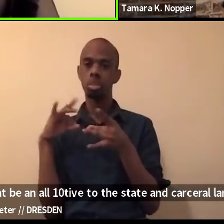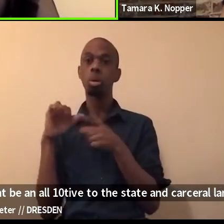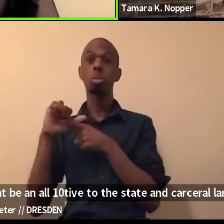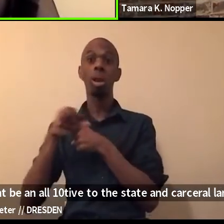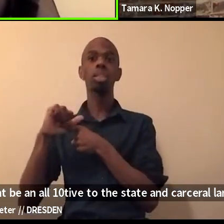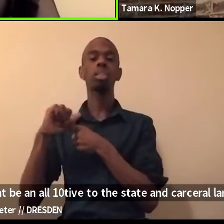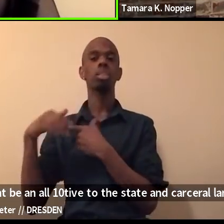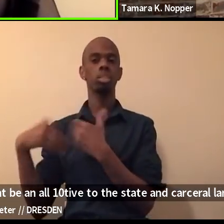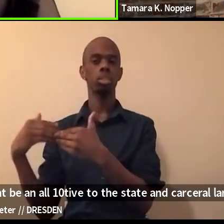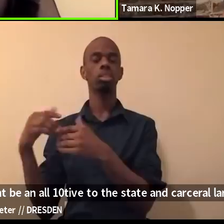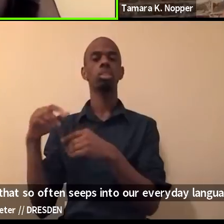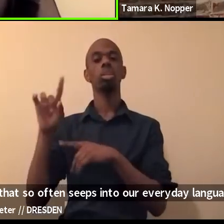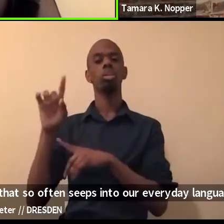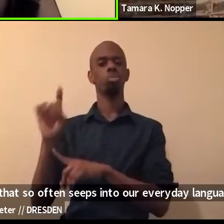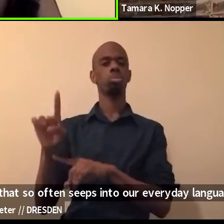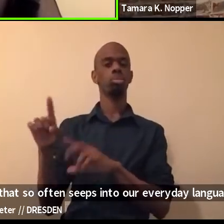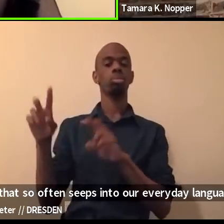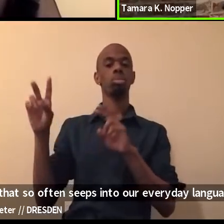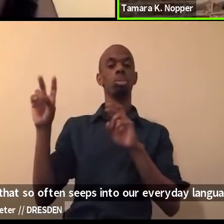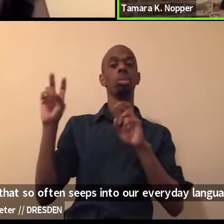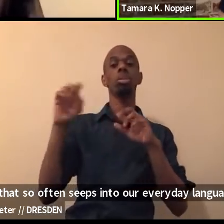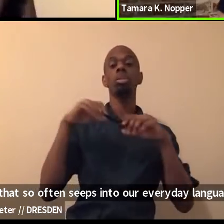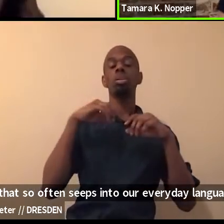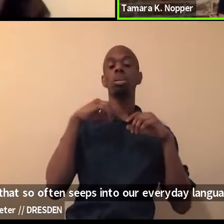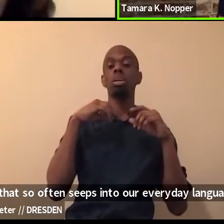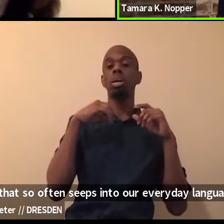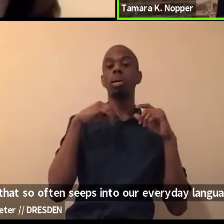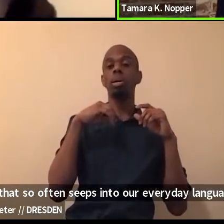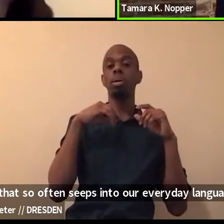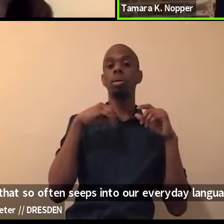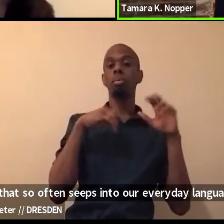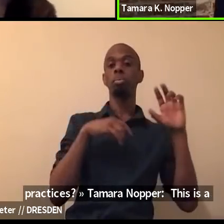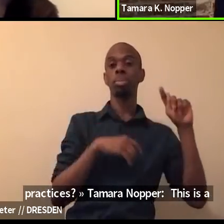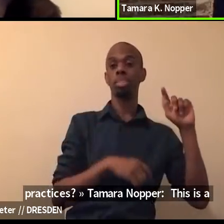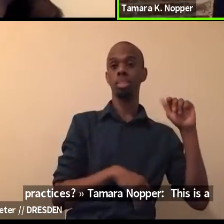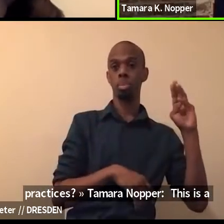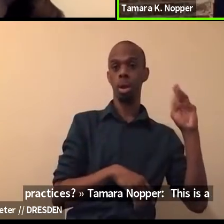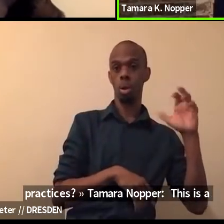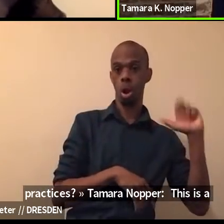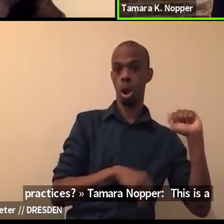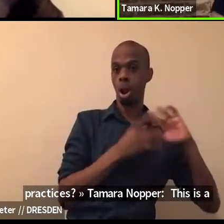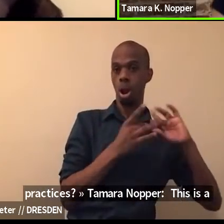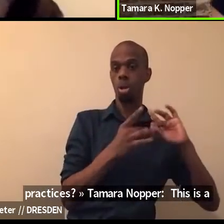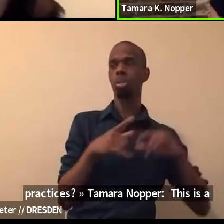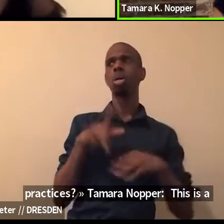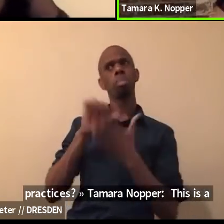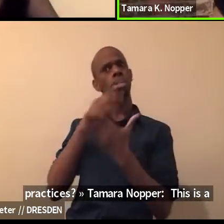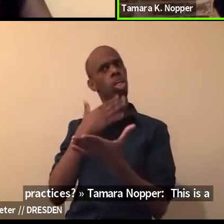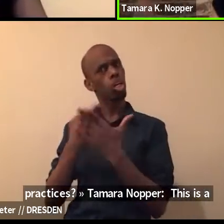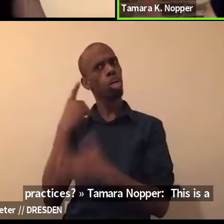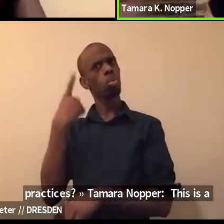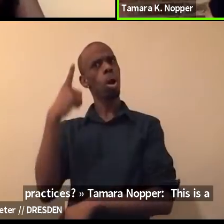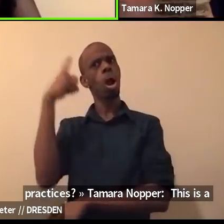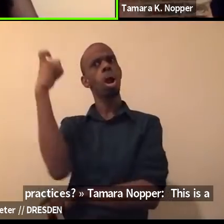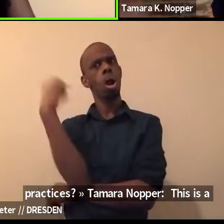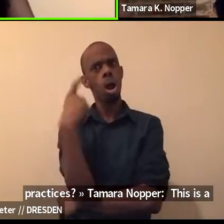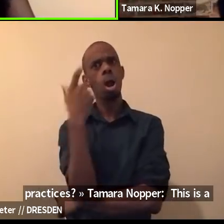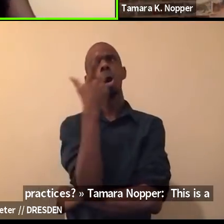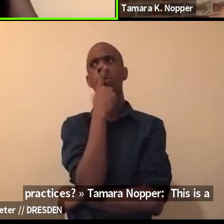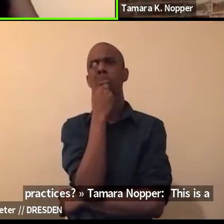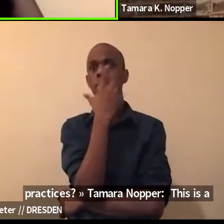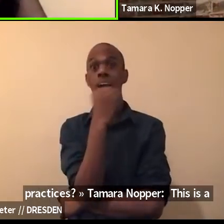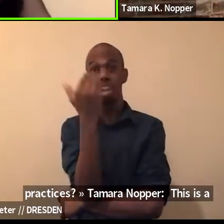This is a good one. And you know what? You're gonna be like, bitch, answer a question. But I really, these are